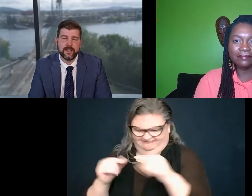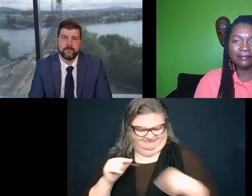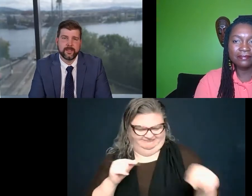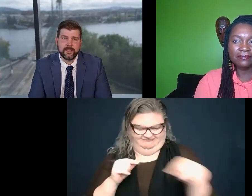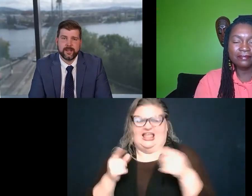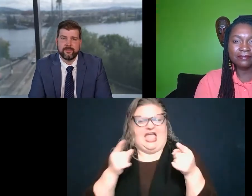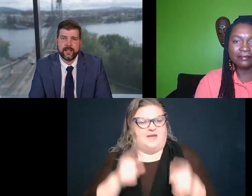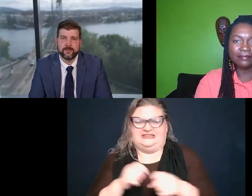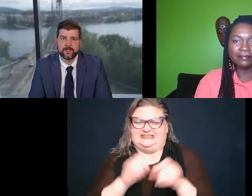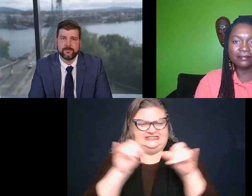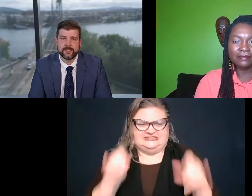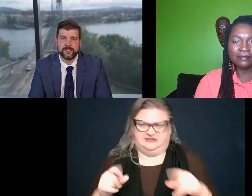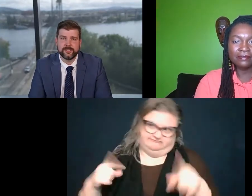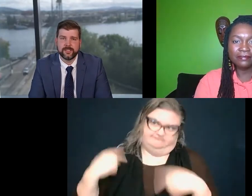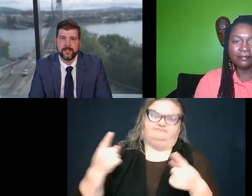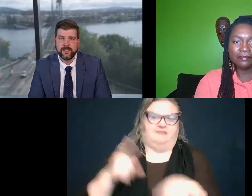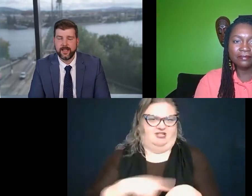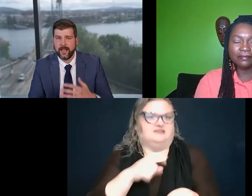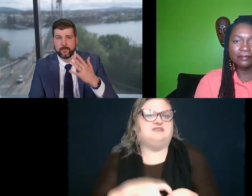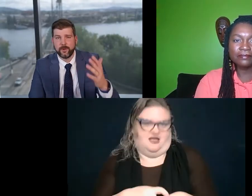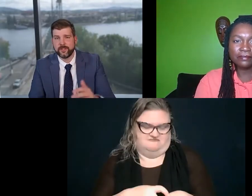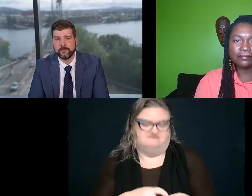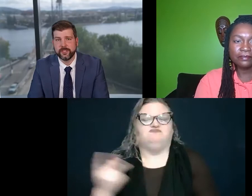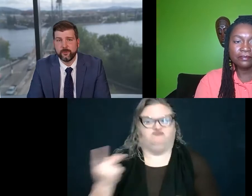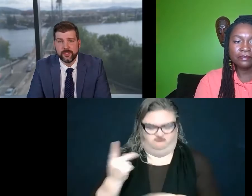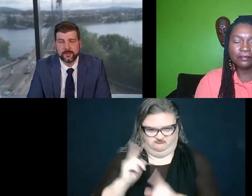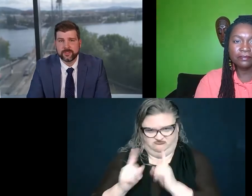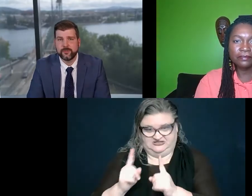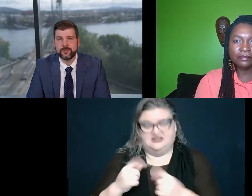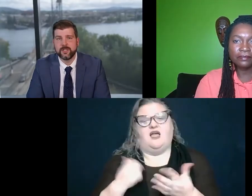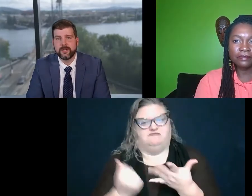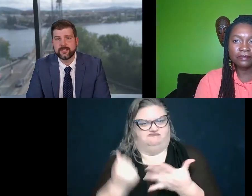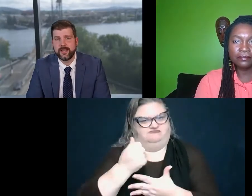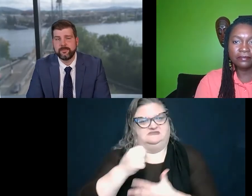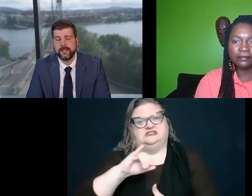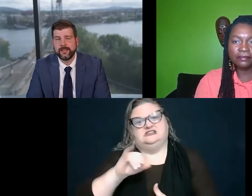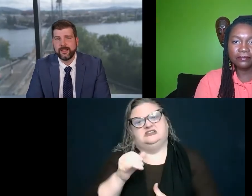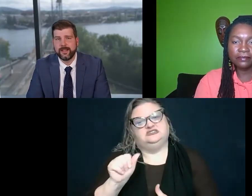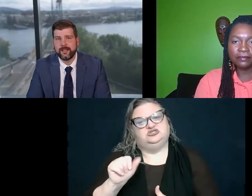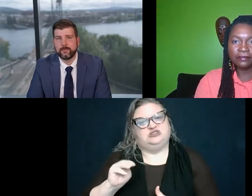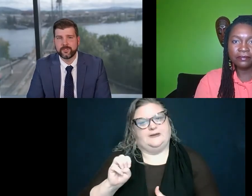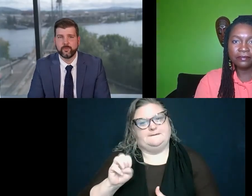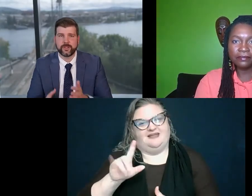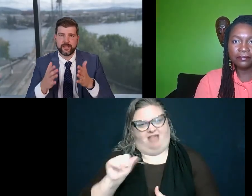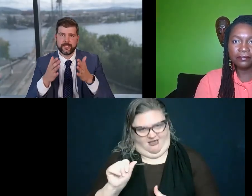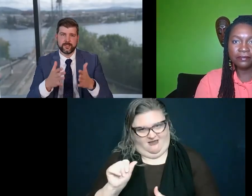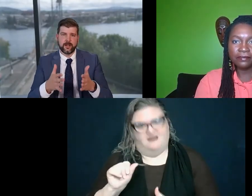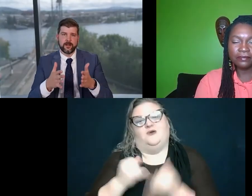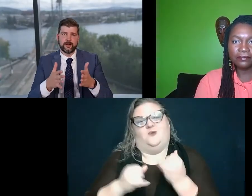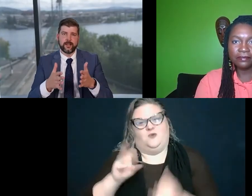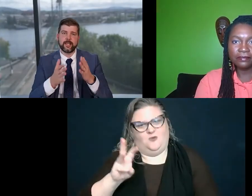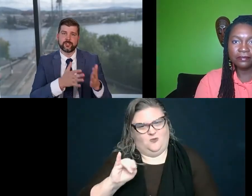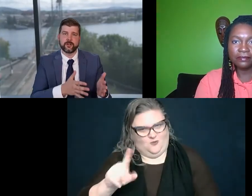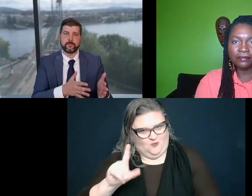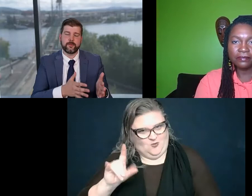long time. And he and I have had those conversations. I promoted Jamila Williams, who's longtime person working in